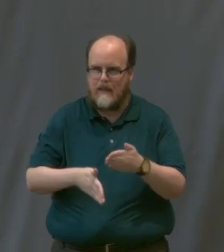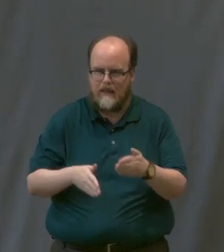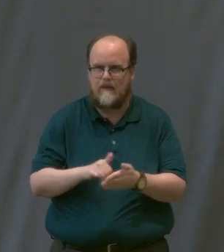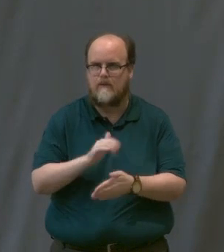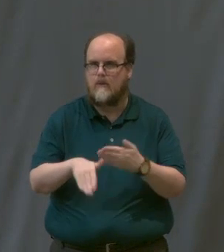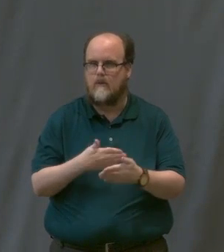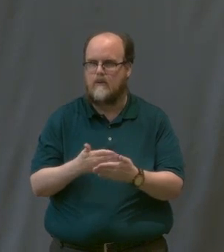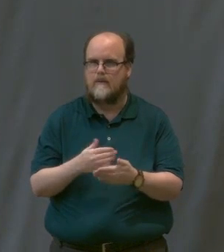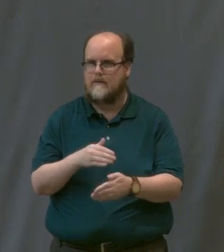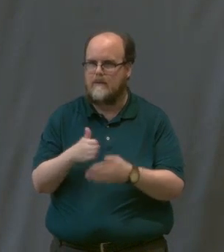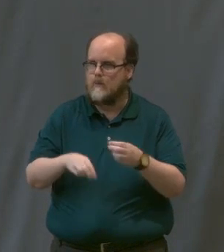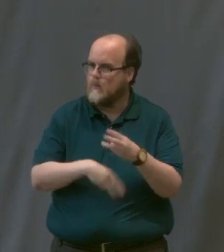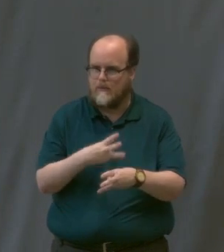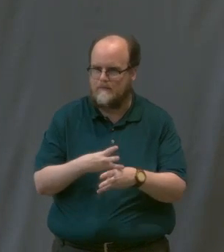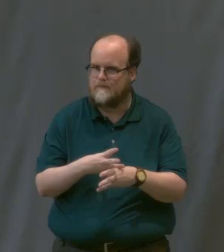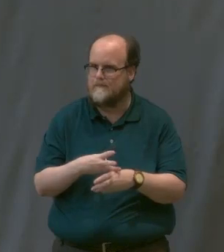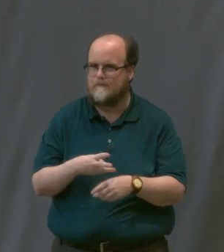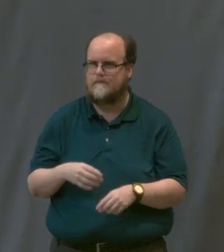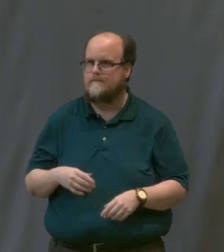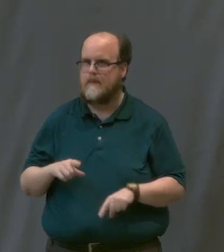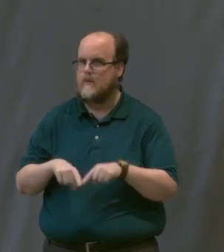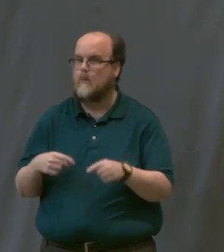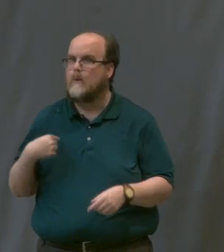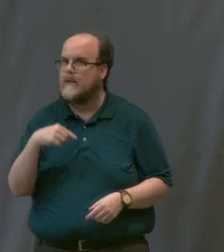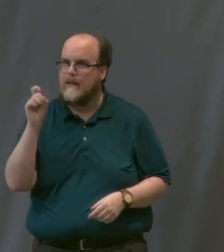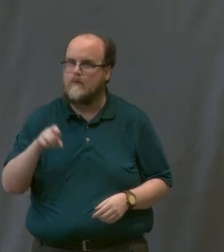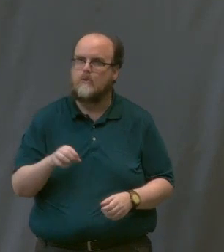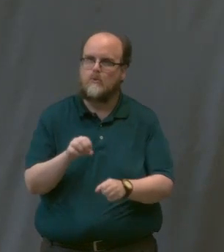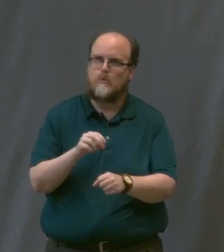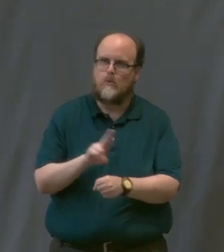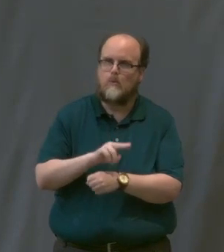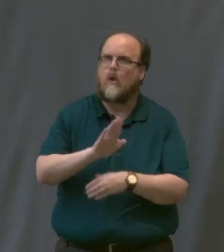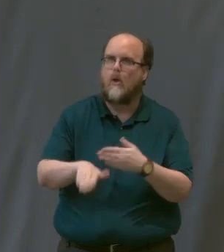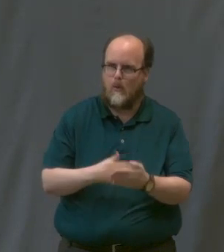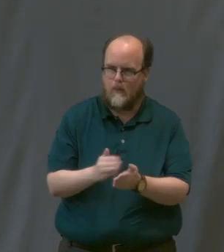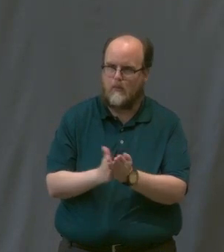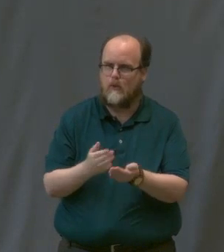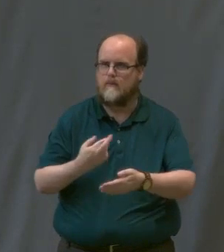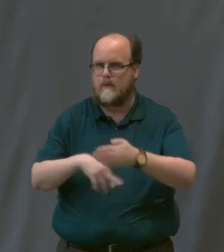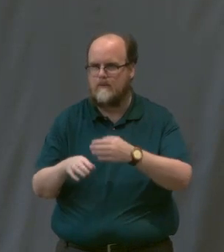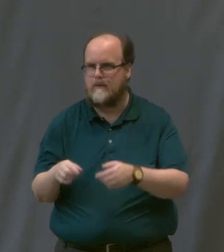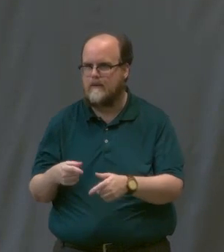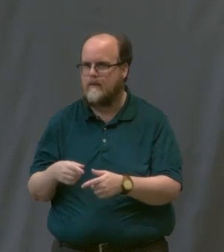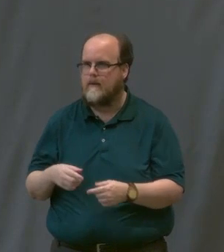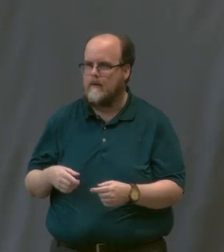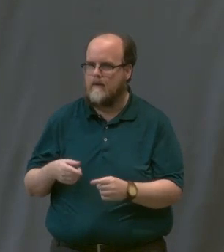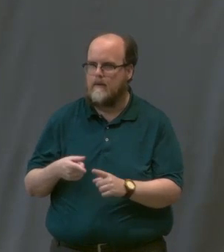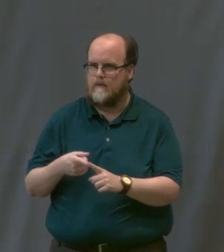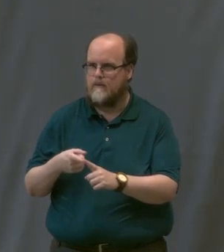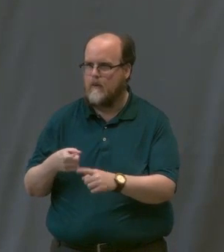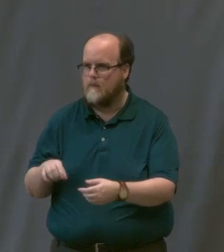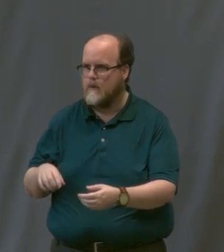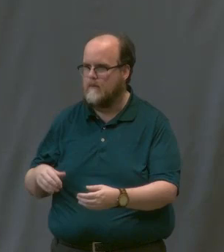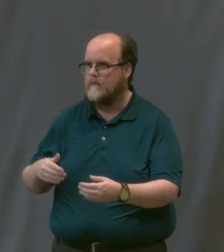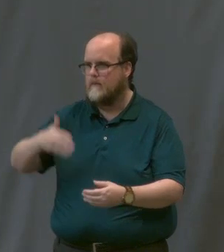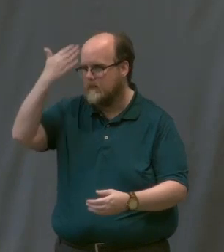it? We've got to be able to use the entire book of Revelation from front to end